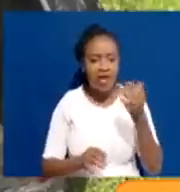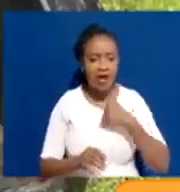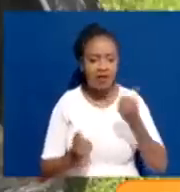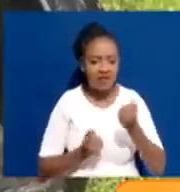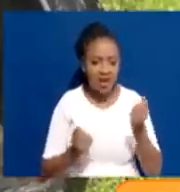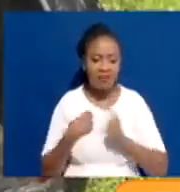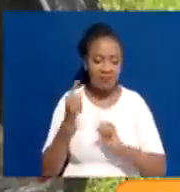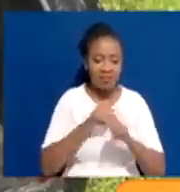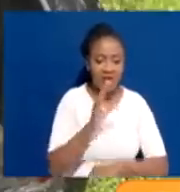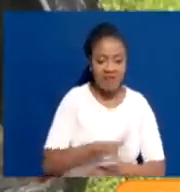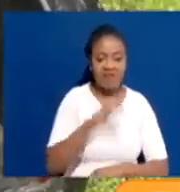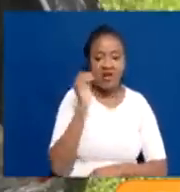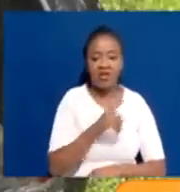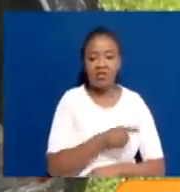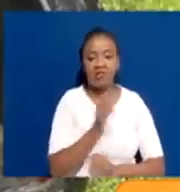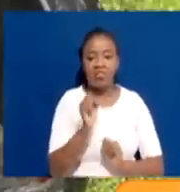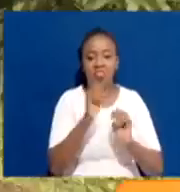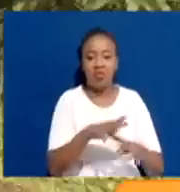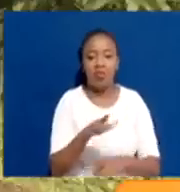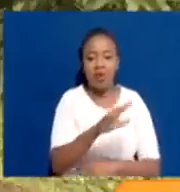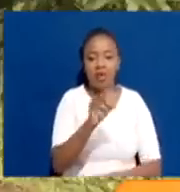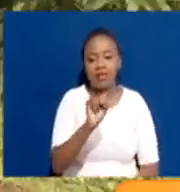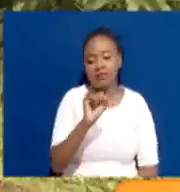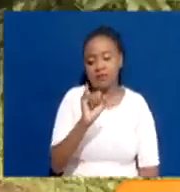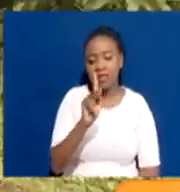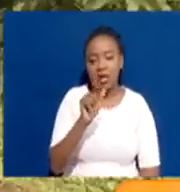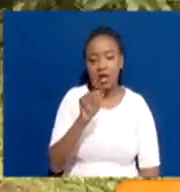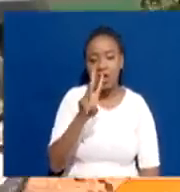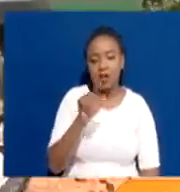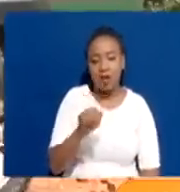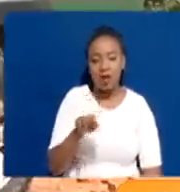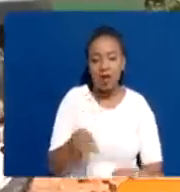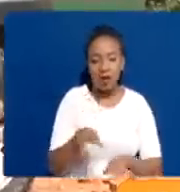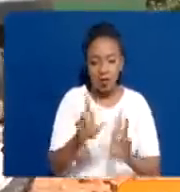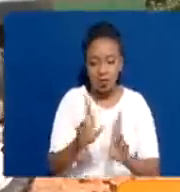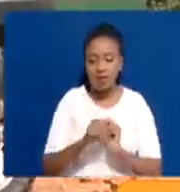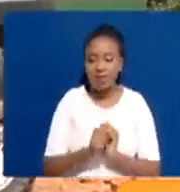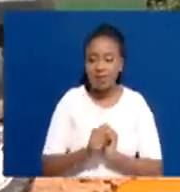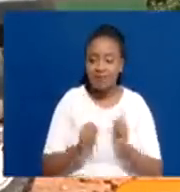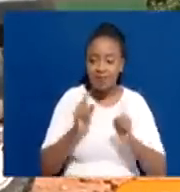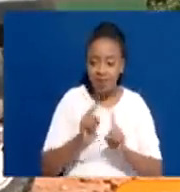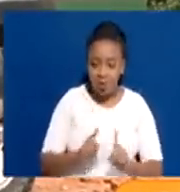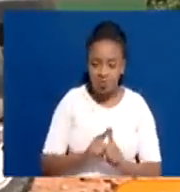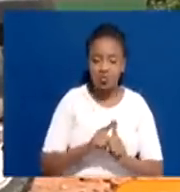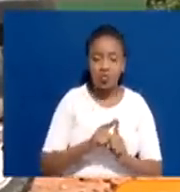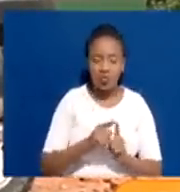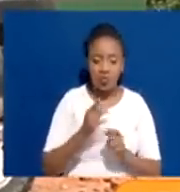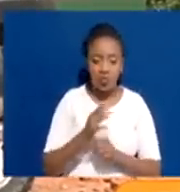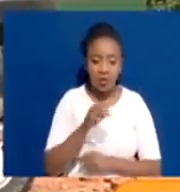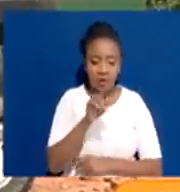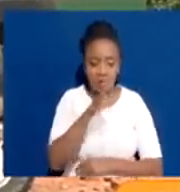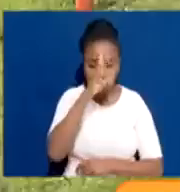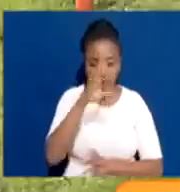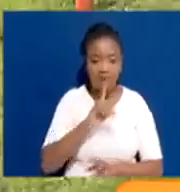in Ilpashire area along the Sikawa Enoosaen Road. According to the sub-county police commander,